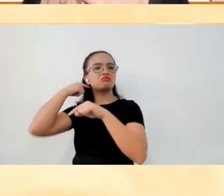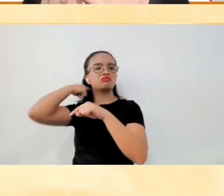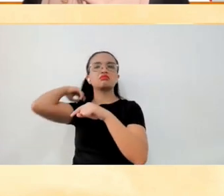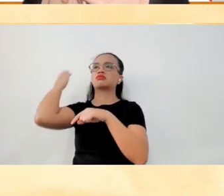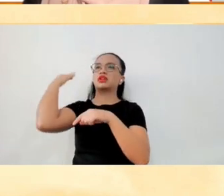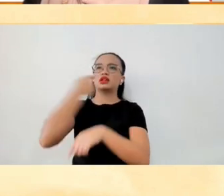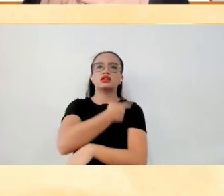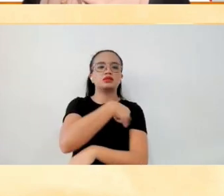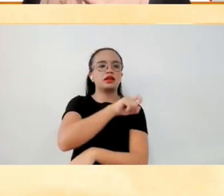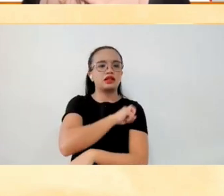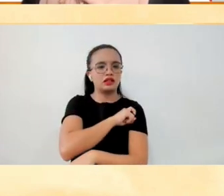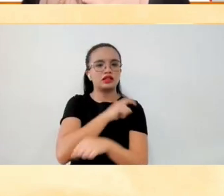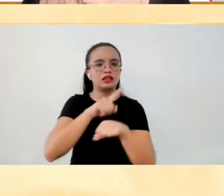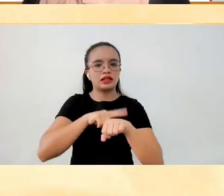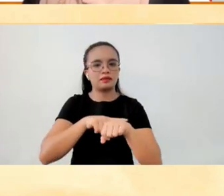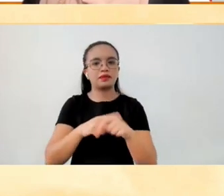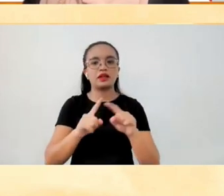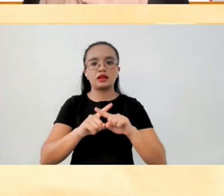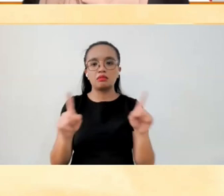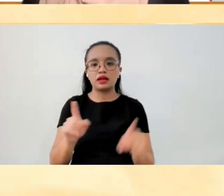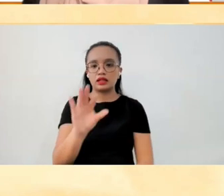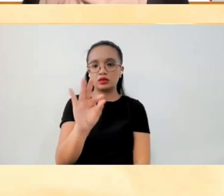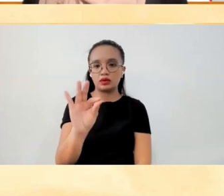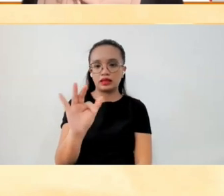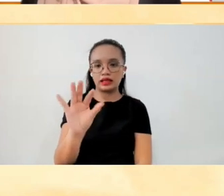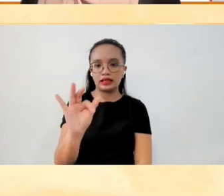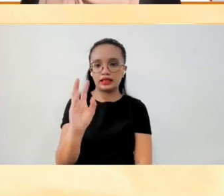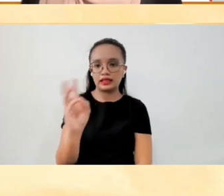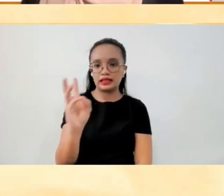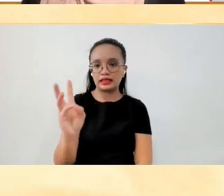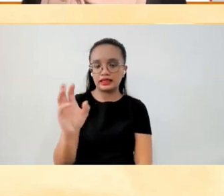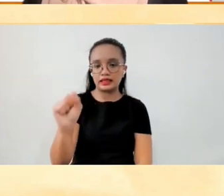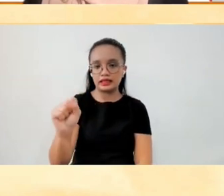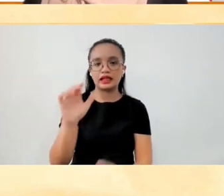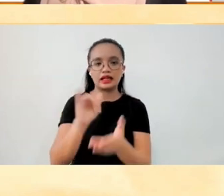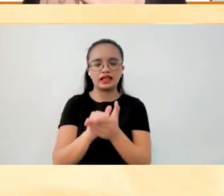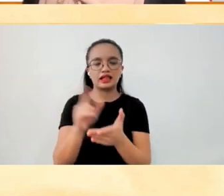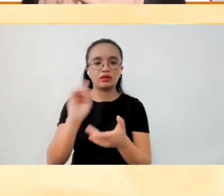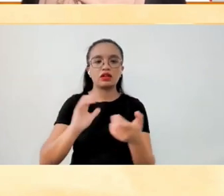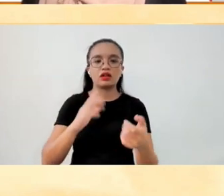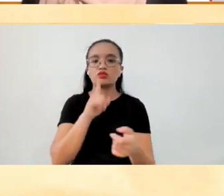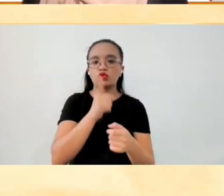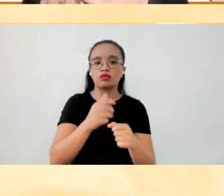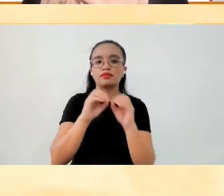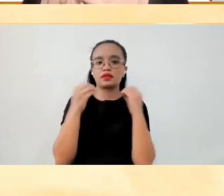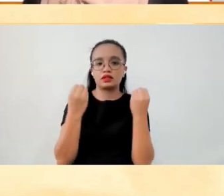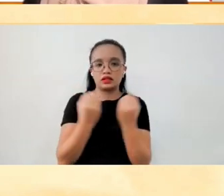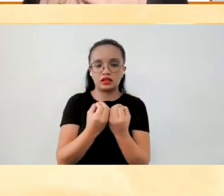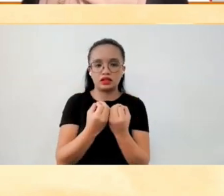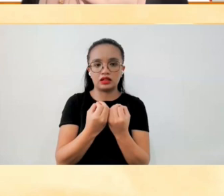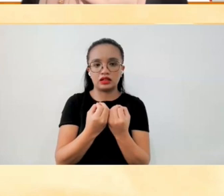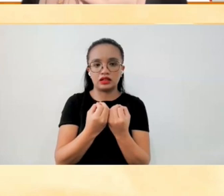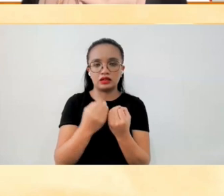Spanish colonial era, but the 1960s marked the formal organization of the Moro Revolutionary